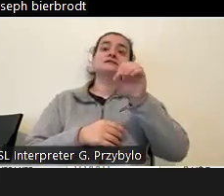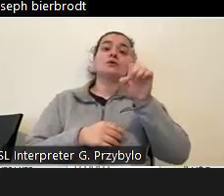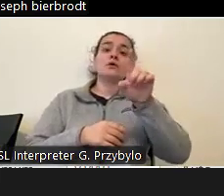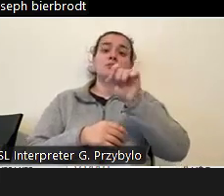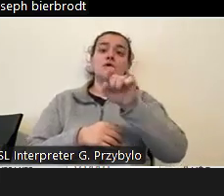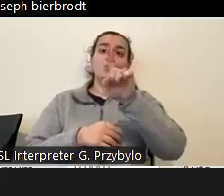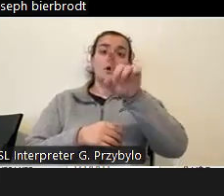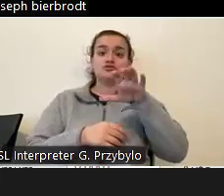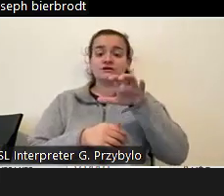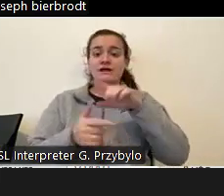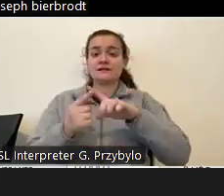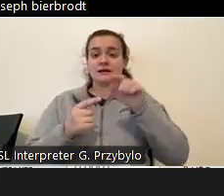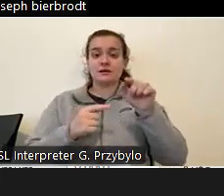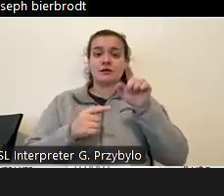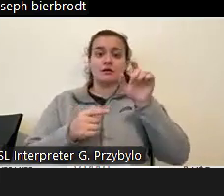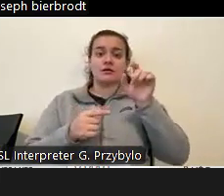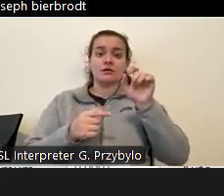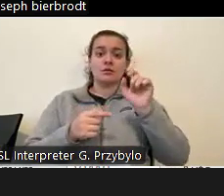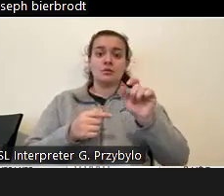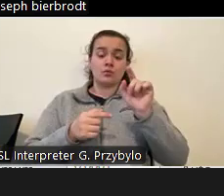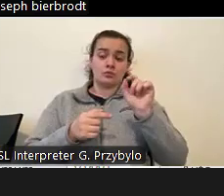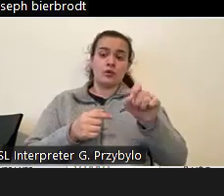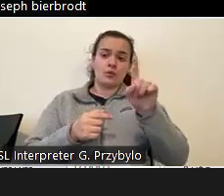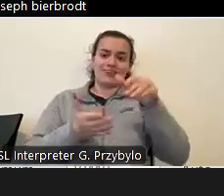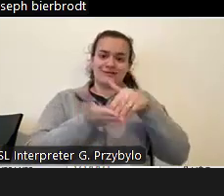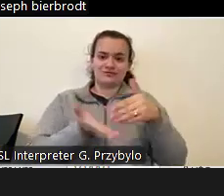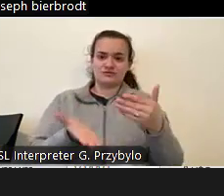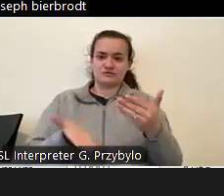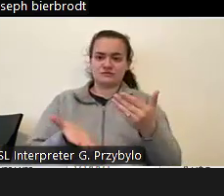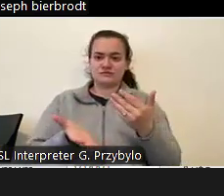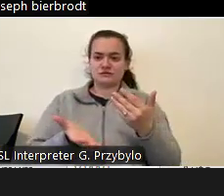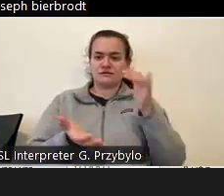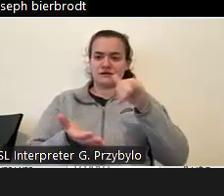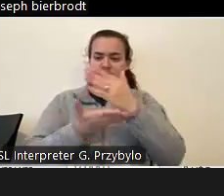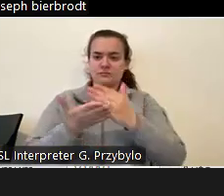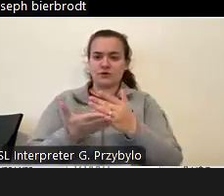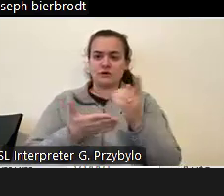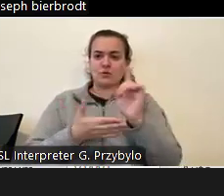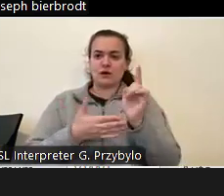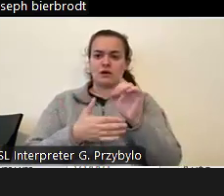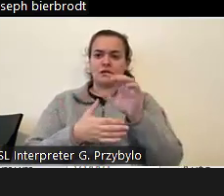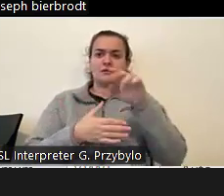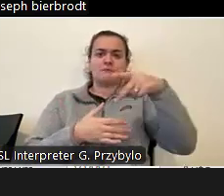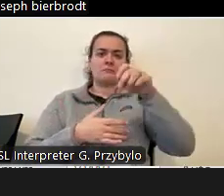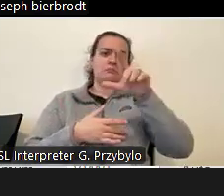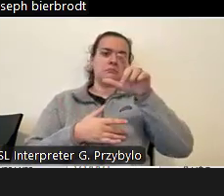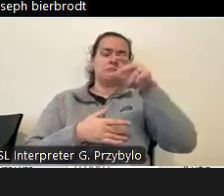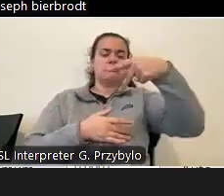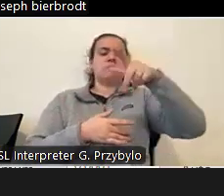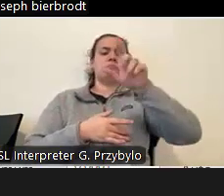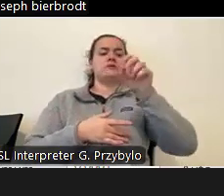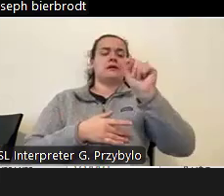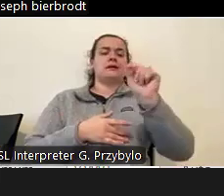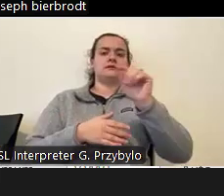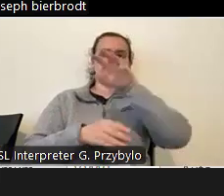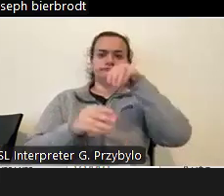down here, 1/1000th. And this is the part where the Bode plot really comes into play. We can